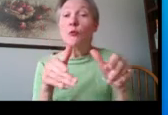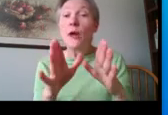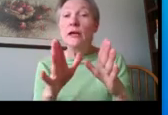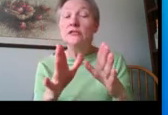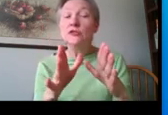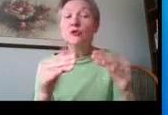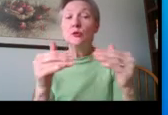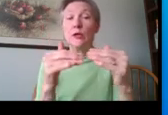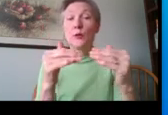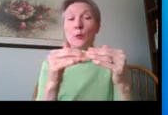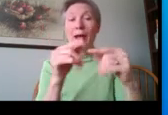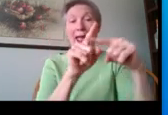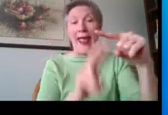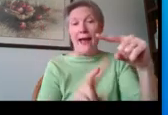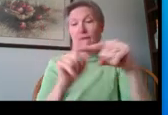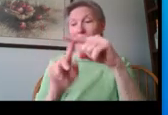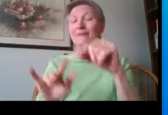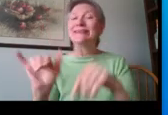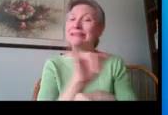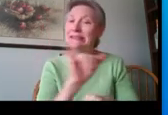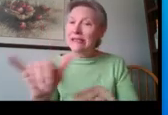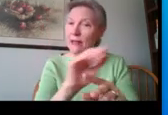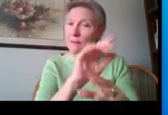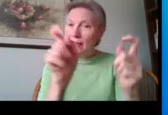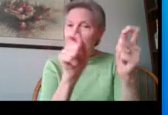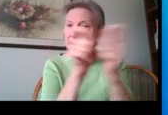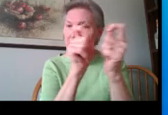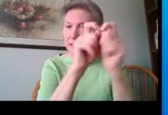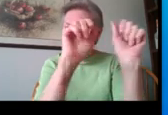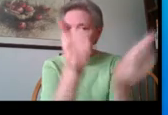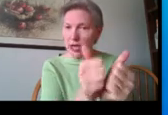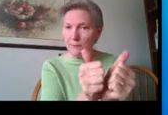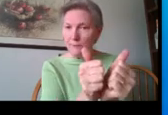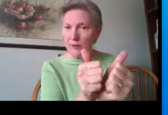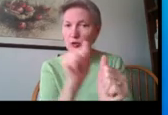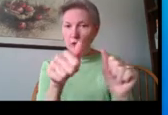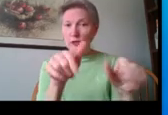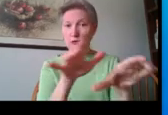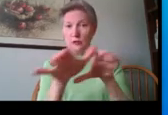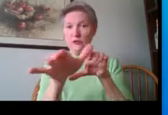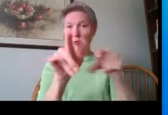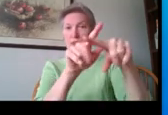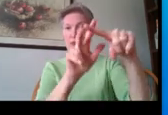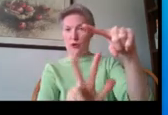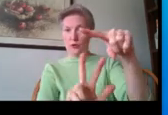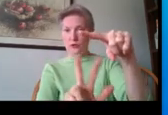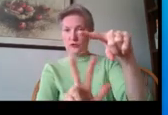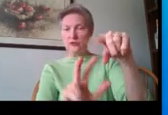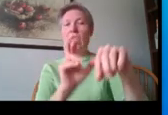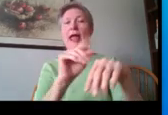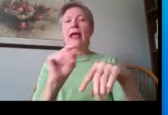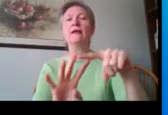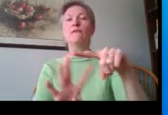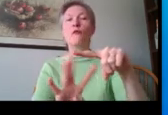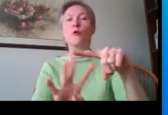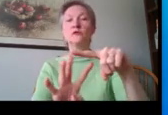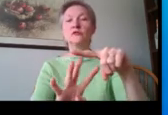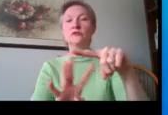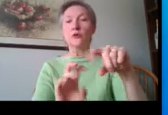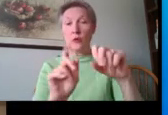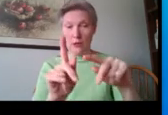a half of the same exact shape. You can do this with thirds, and you can also do this with